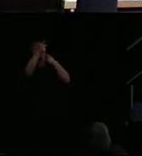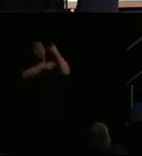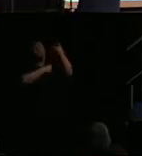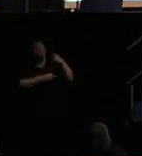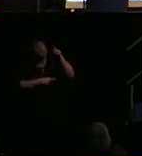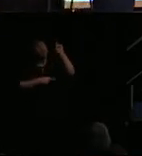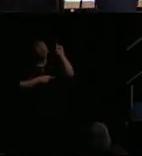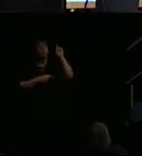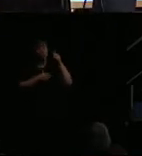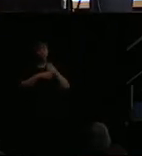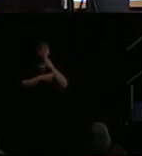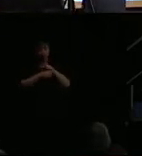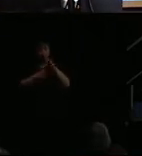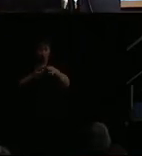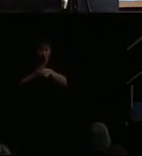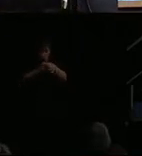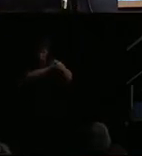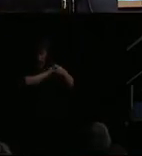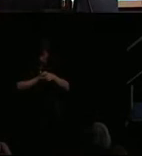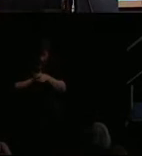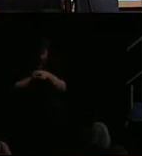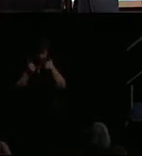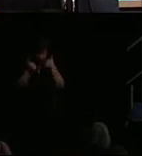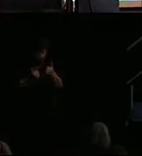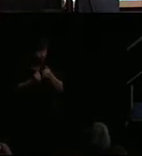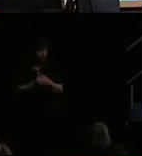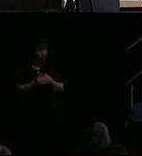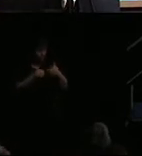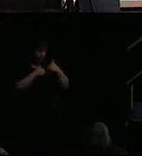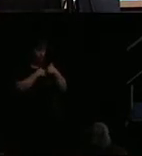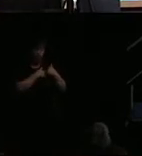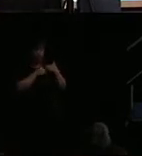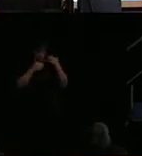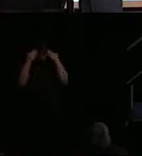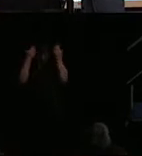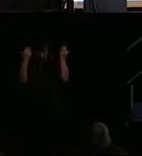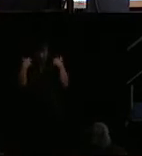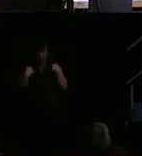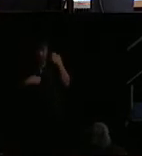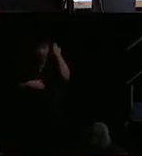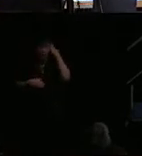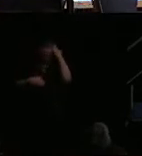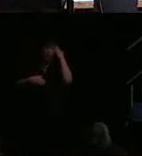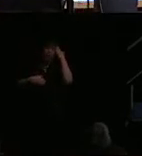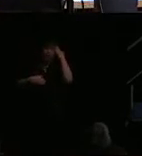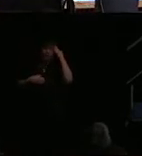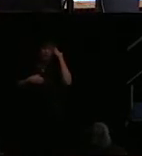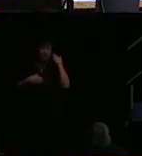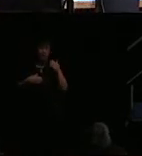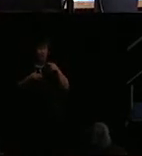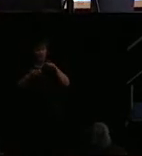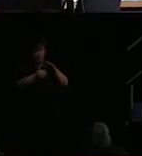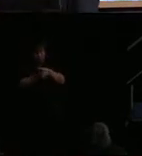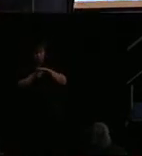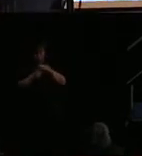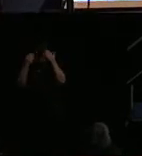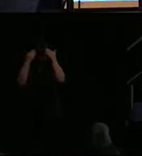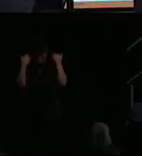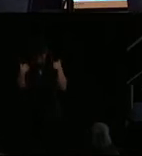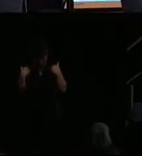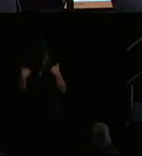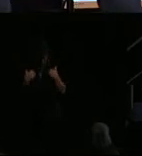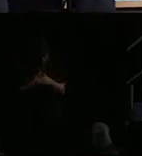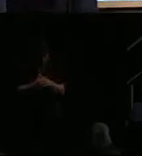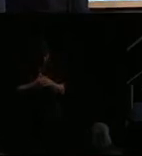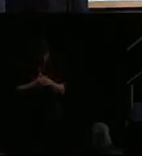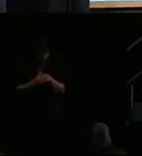God working all things together for good. So no matter what's on your heart, no matter what's on your mind, I don't know your circumstances. I know the God